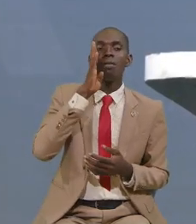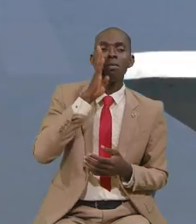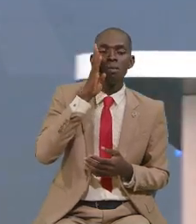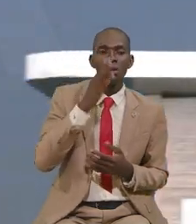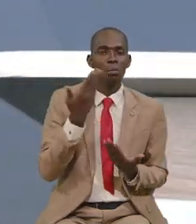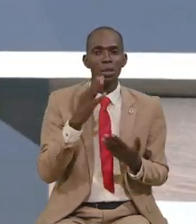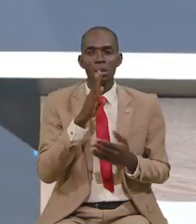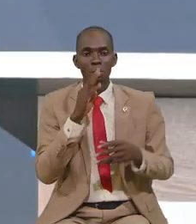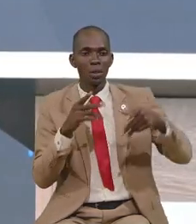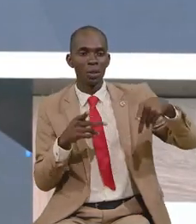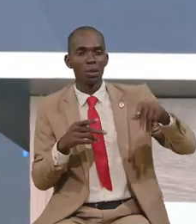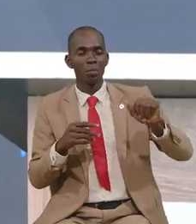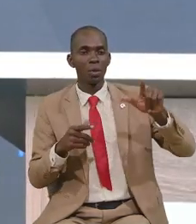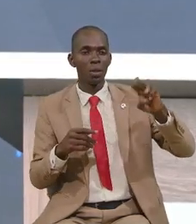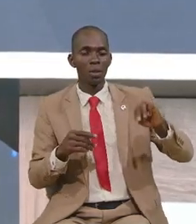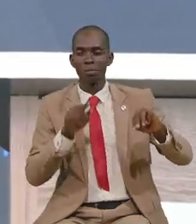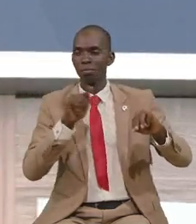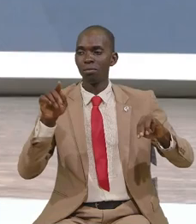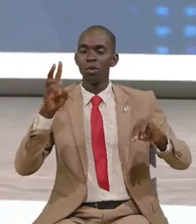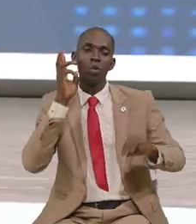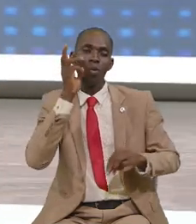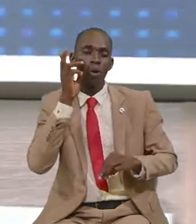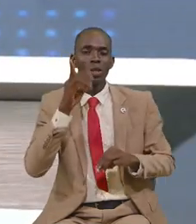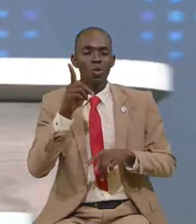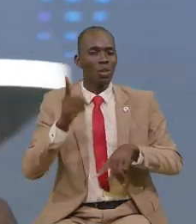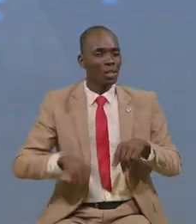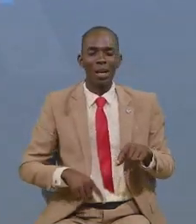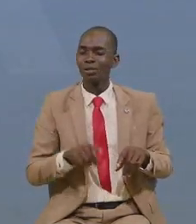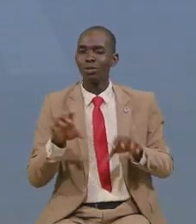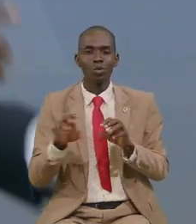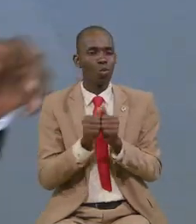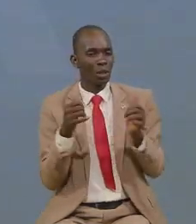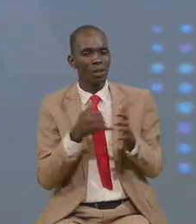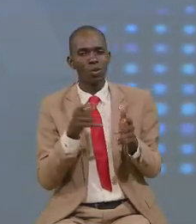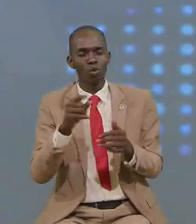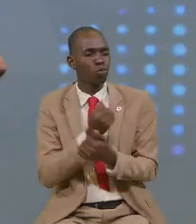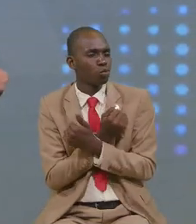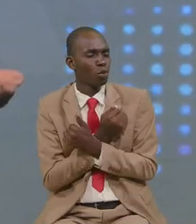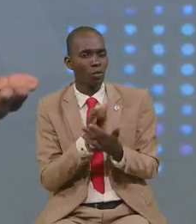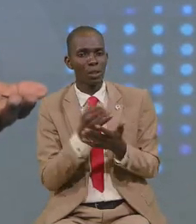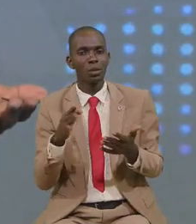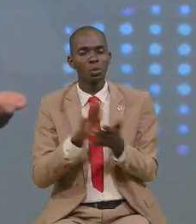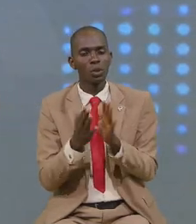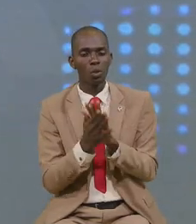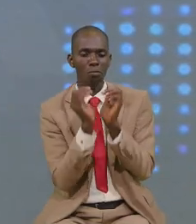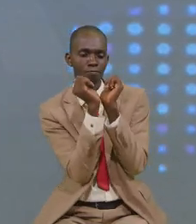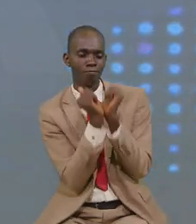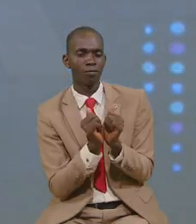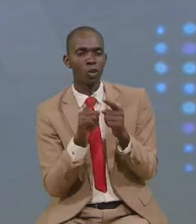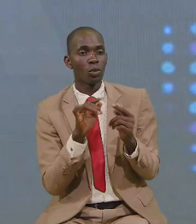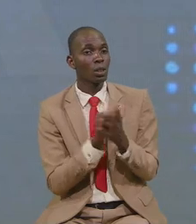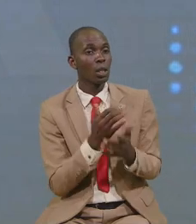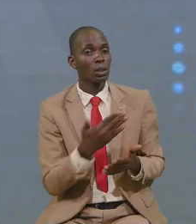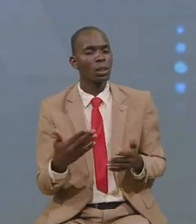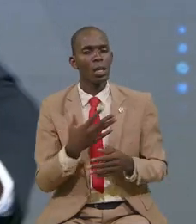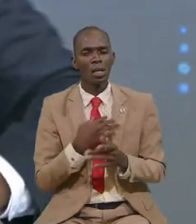wine. You can't do without that. That you're a slave to that thing. And Jesus Christ, with